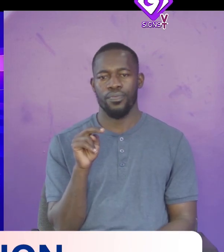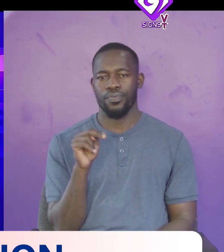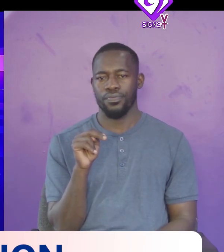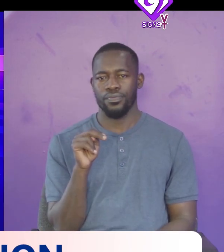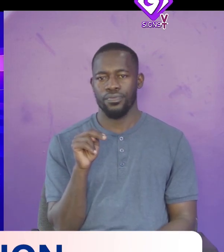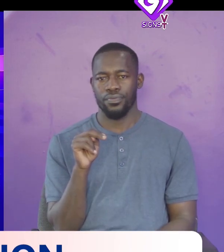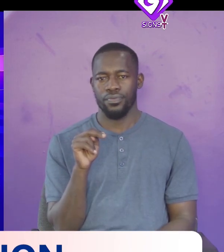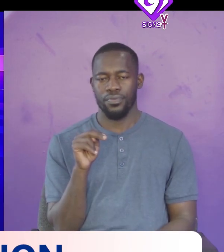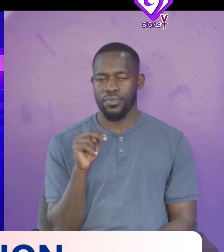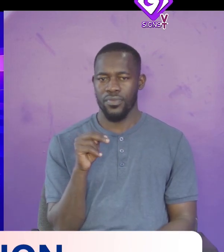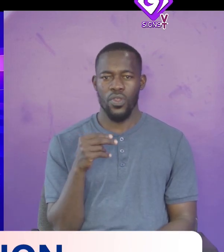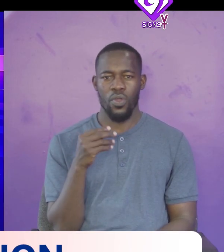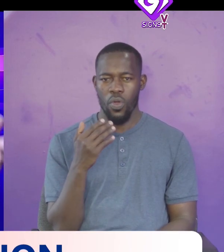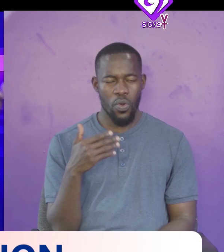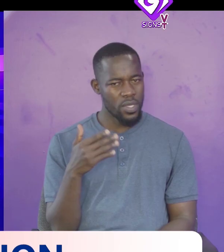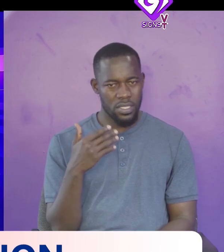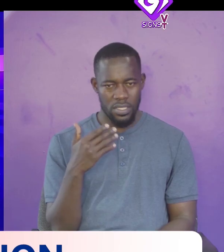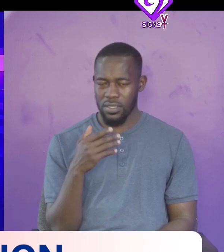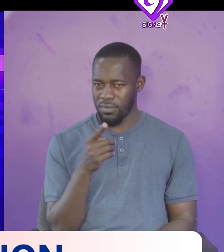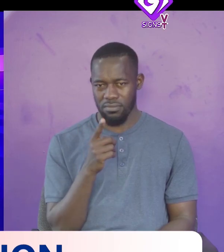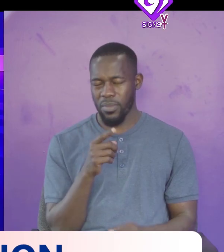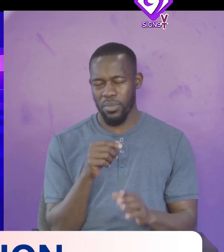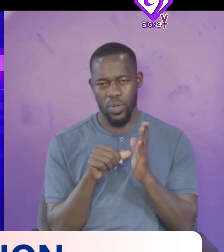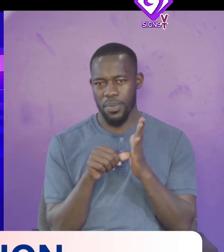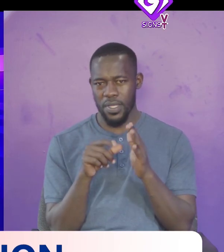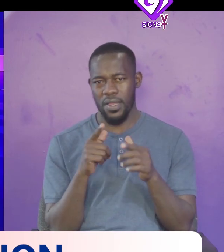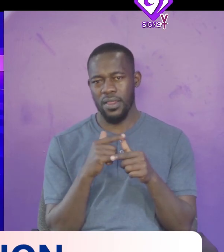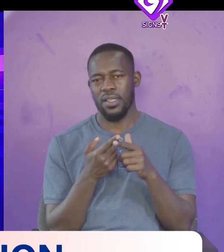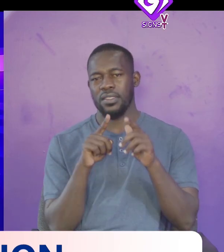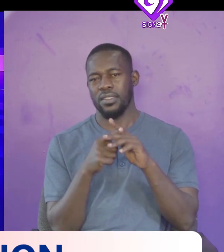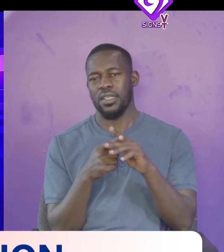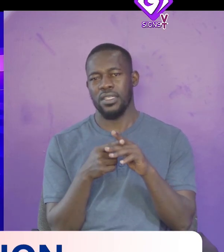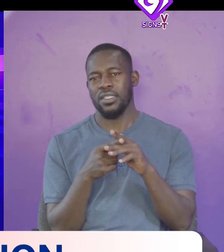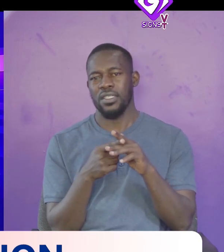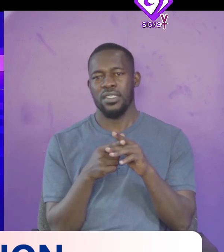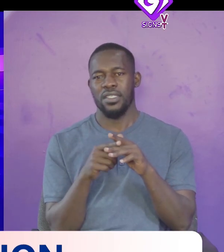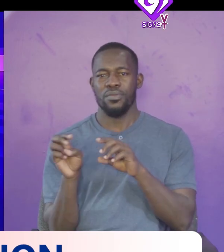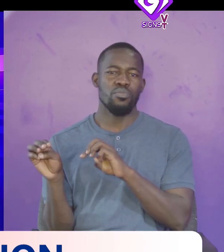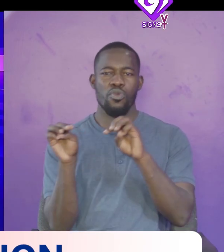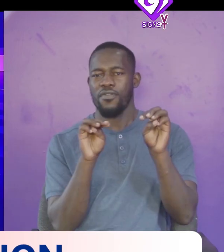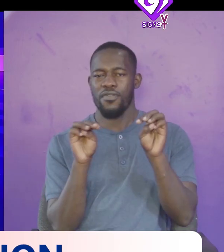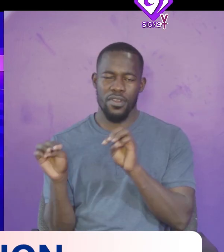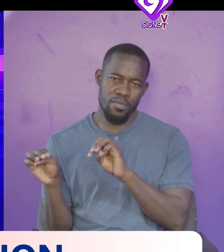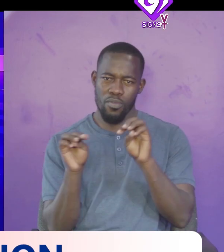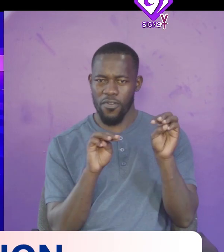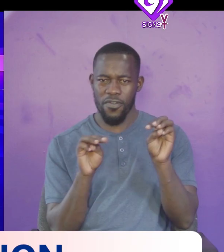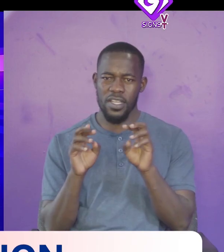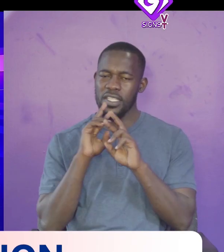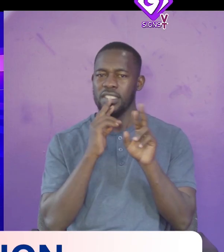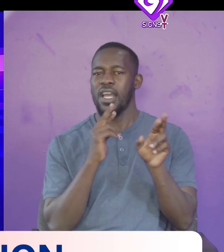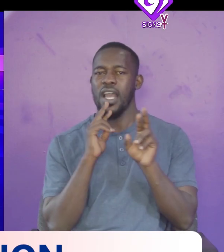they are creating a problem for this country. And then you start sharing, transmitting those results. What